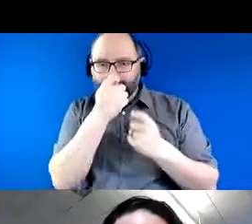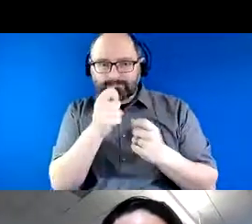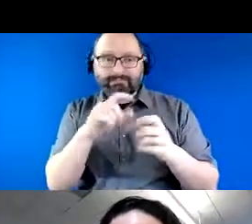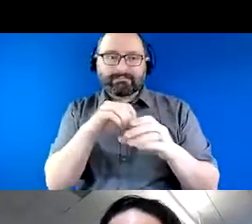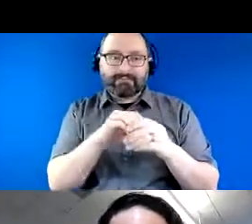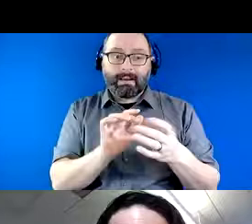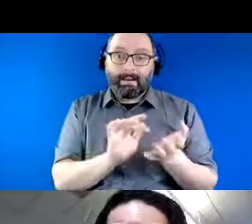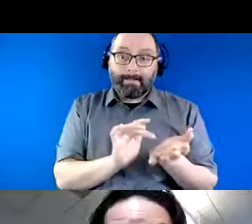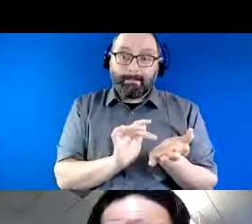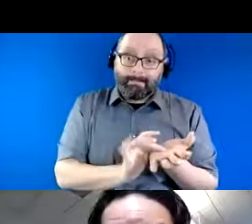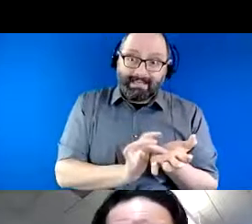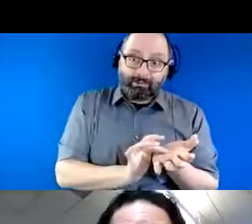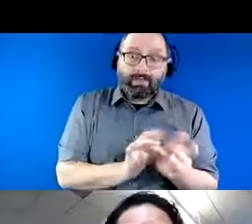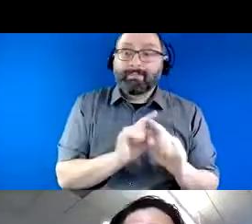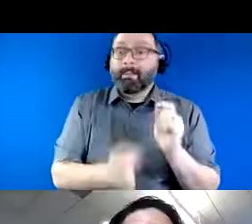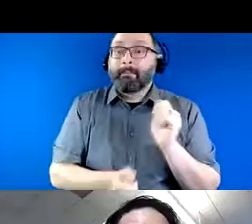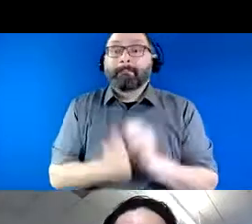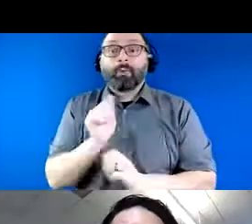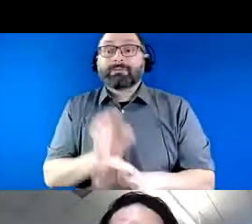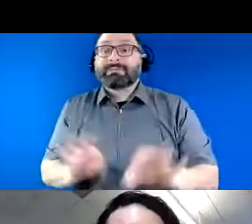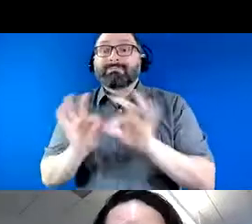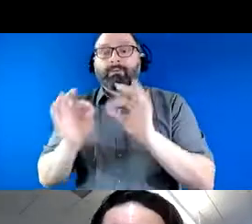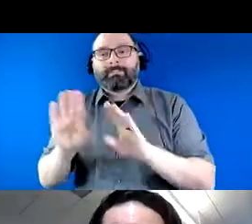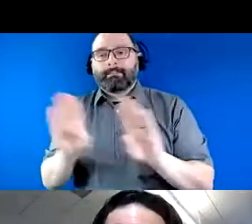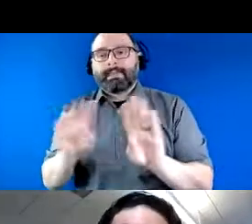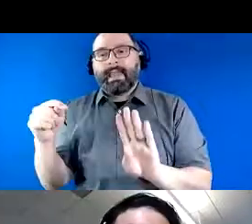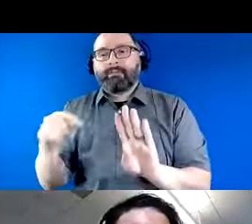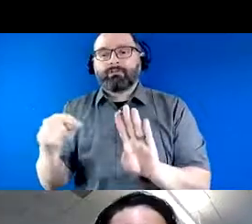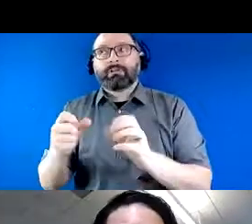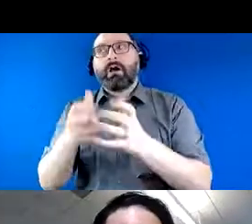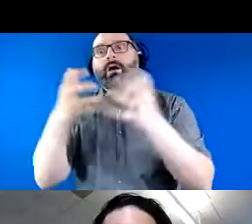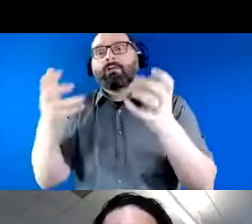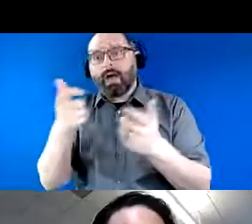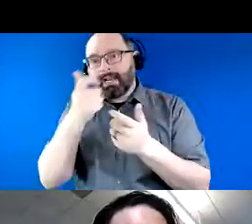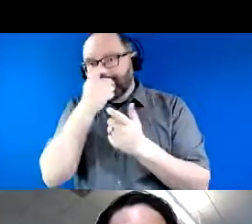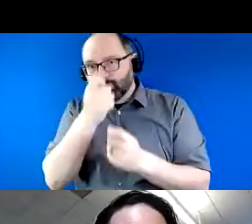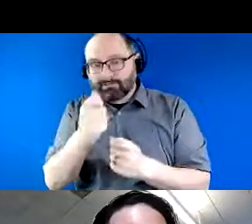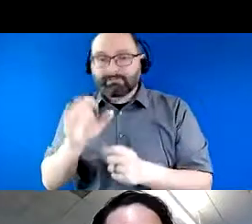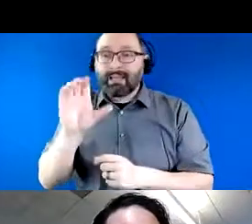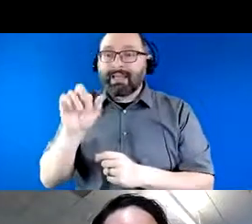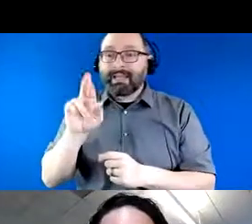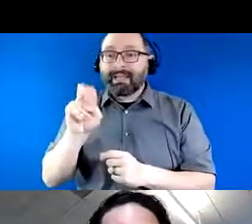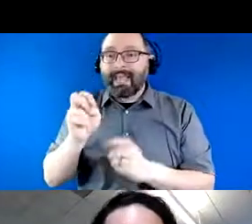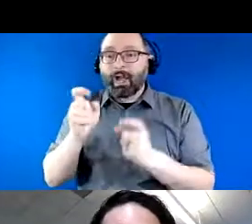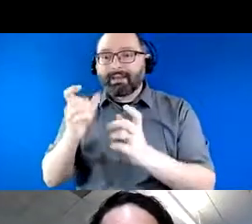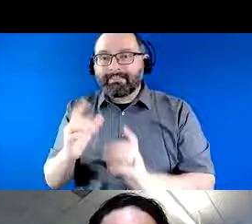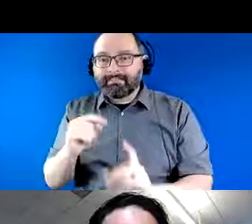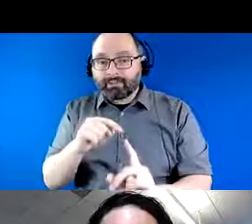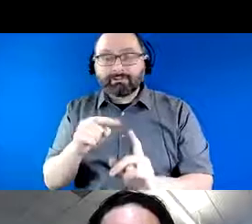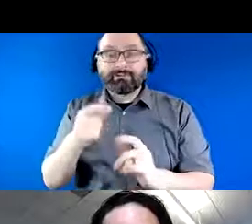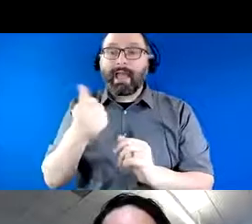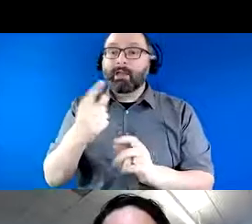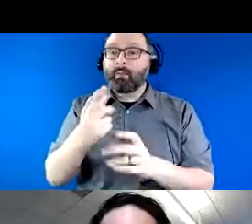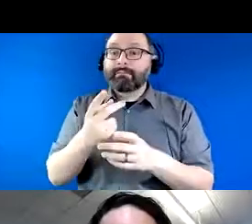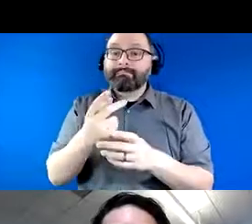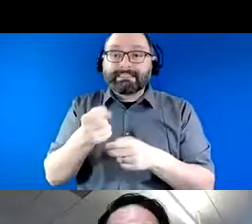but above all, behaviors. There's a lot of interest by caregivers, whoever is dealing with dementia,